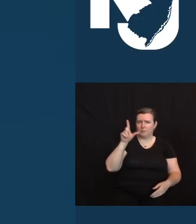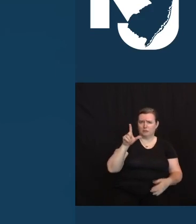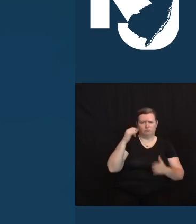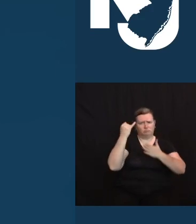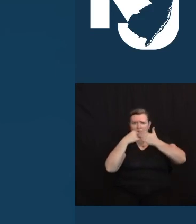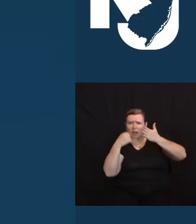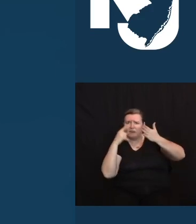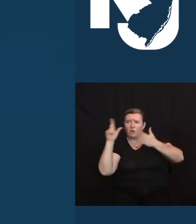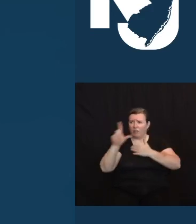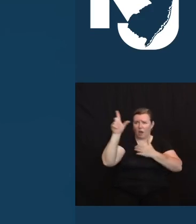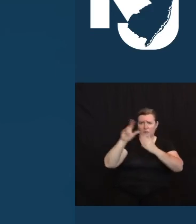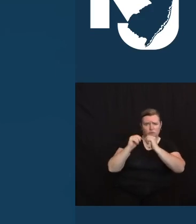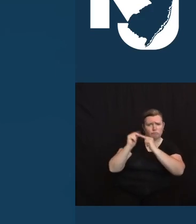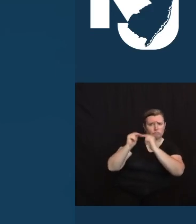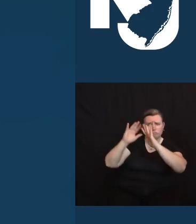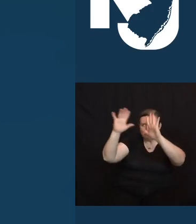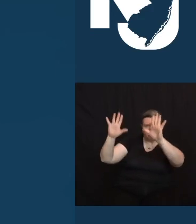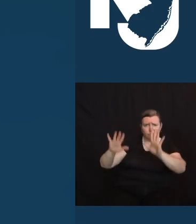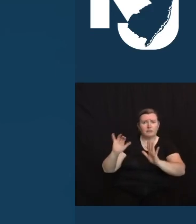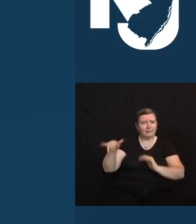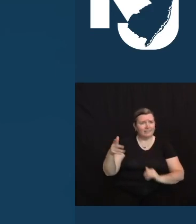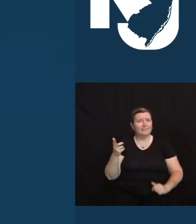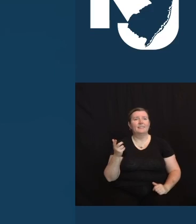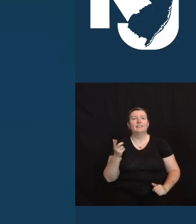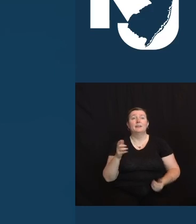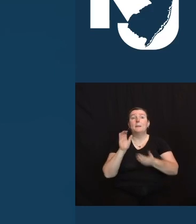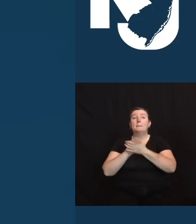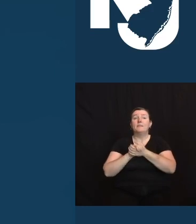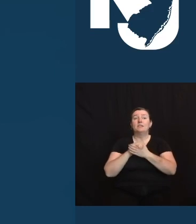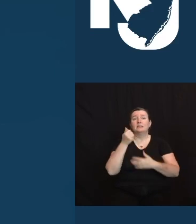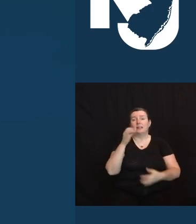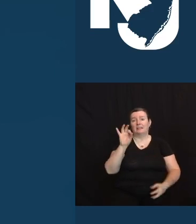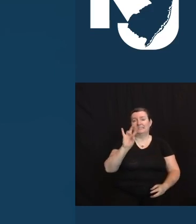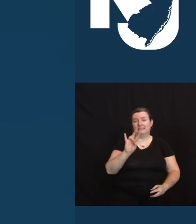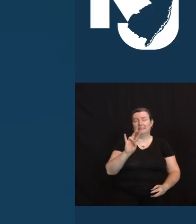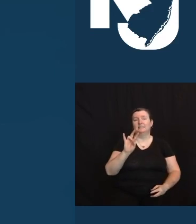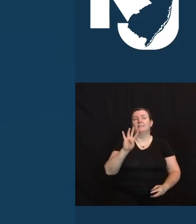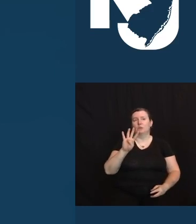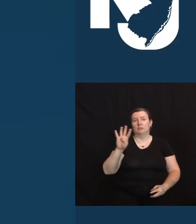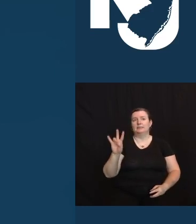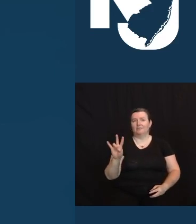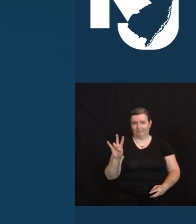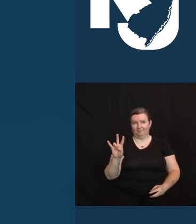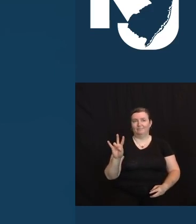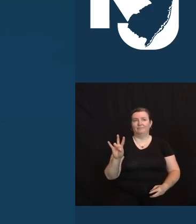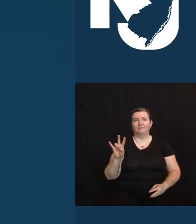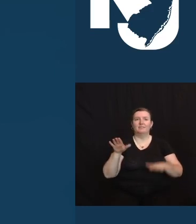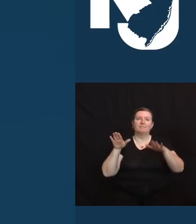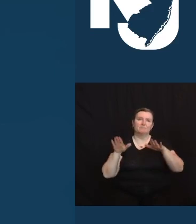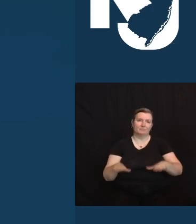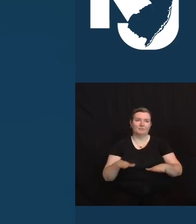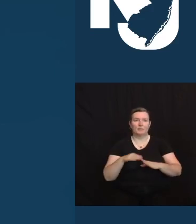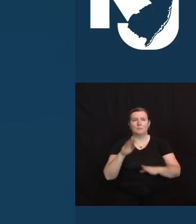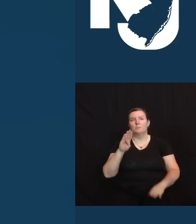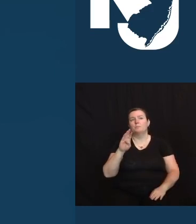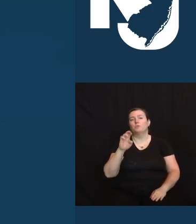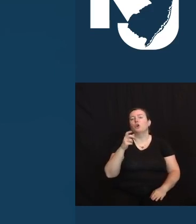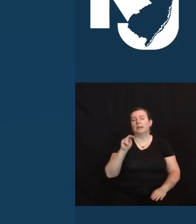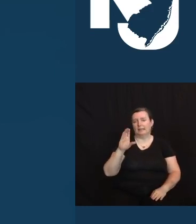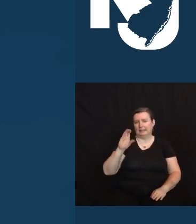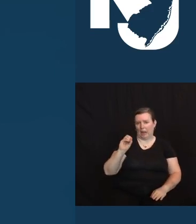wife Ruth were married in 1947, they chose Bergen County's Hohokus as their home, and he changed careers to